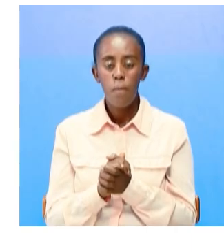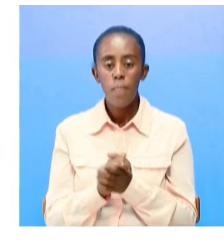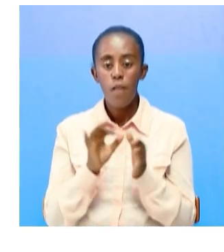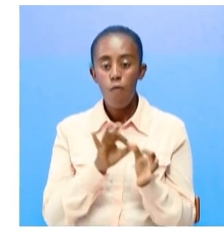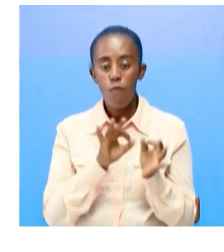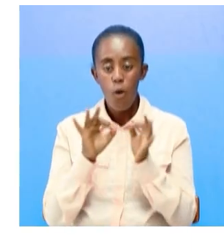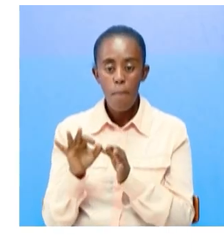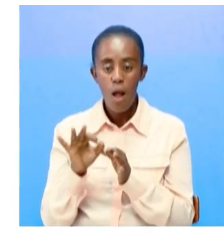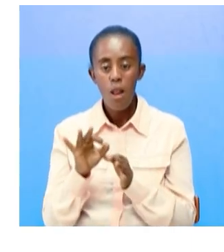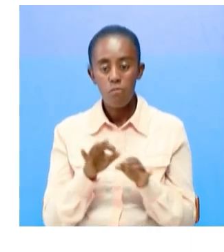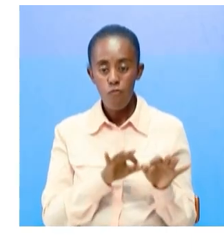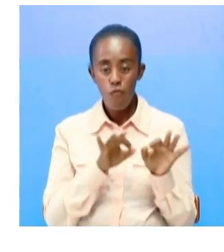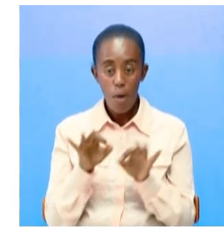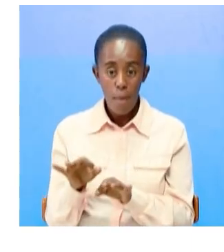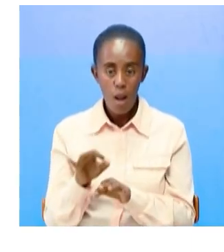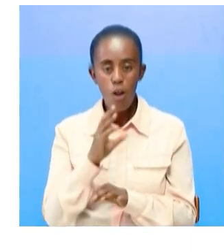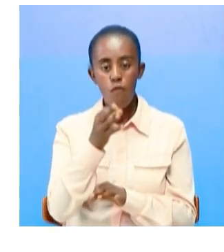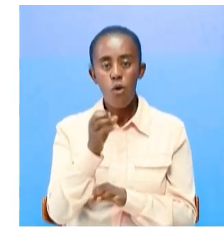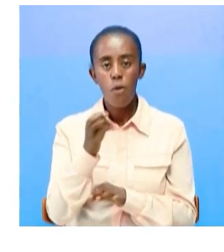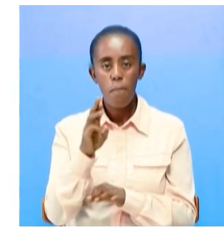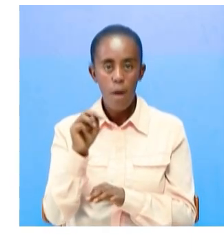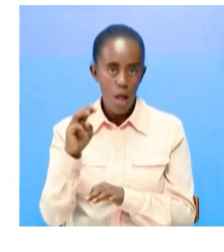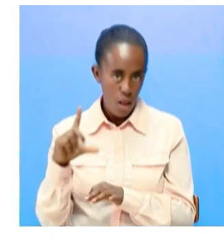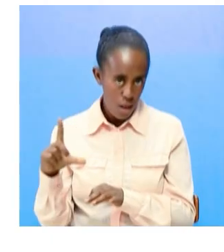formal and